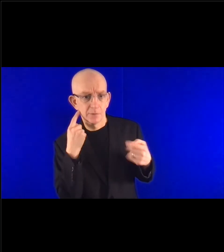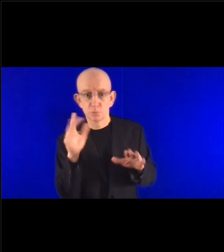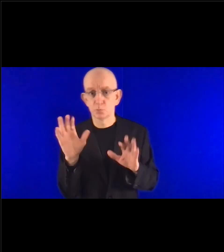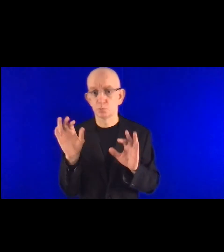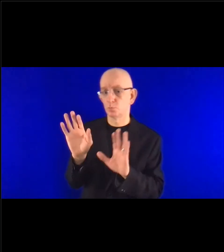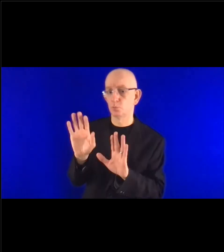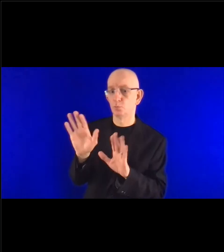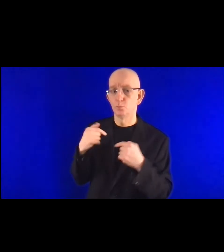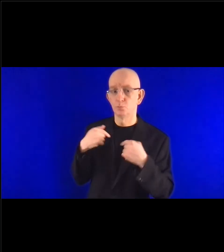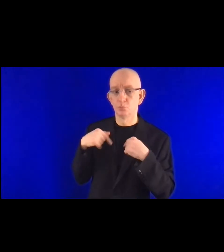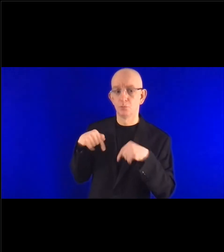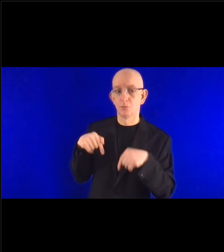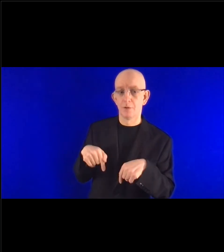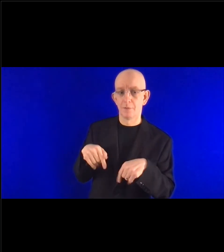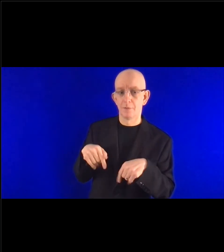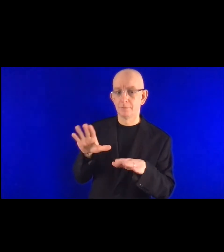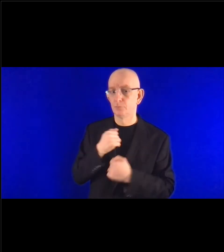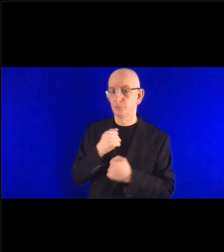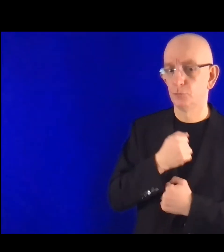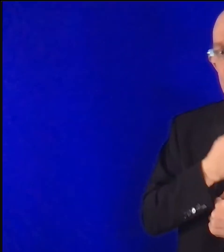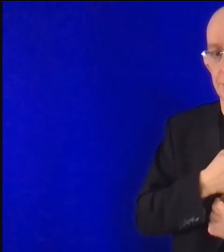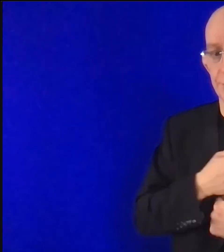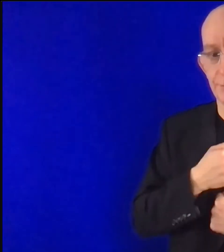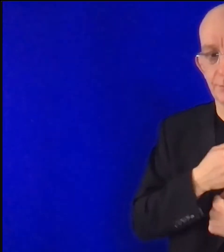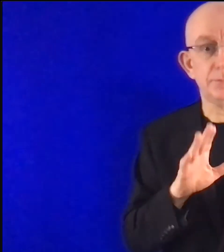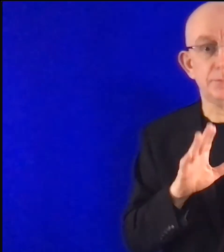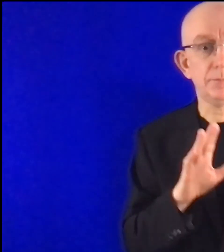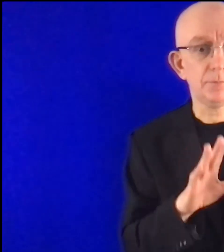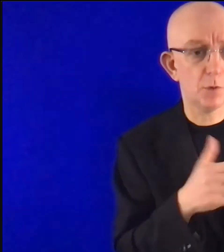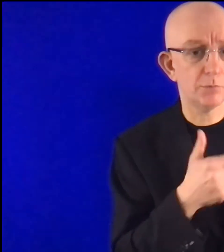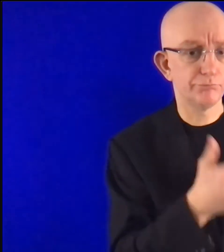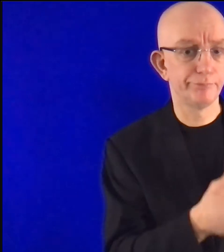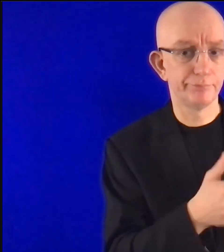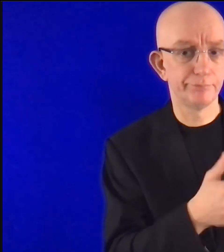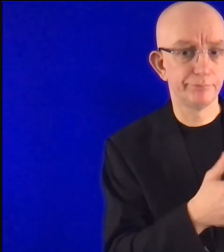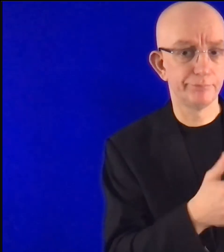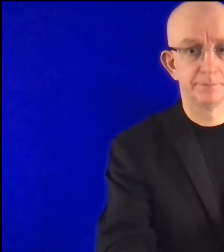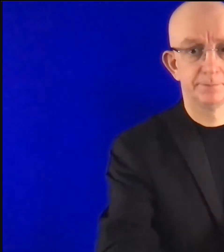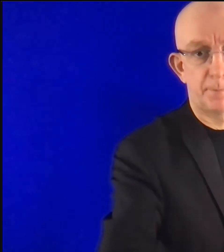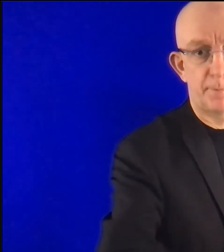continue. Hello. Yeah. So, so that is my